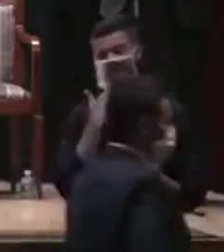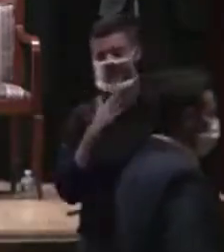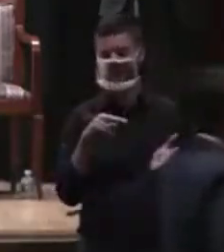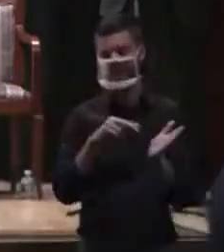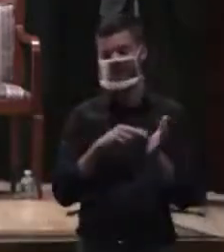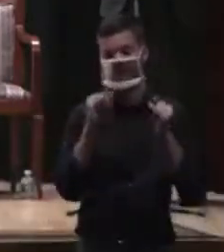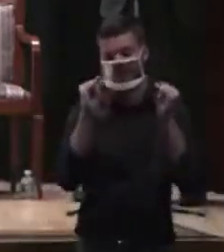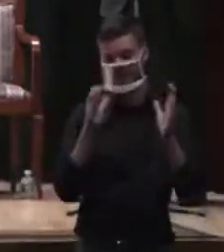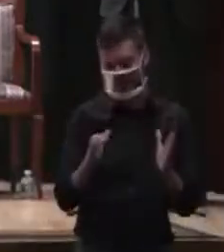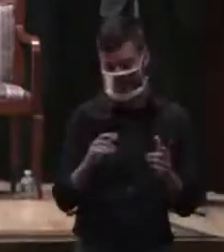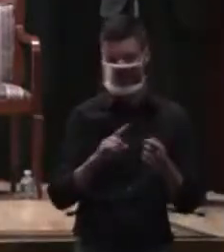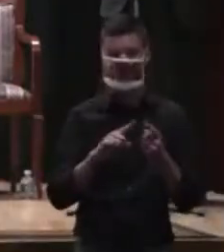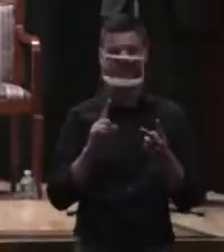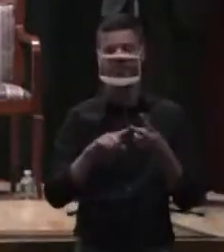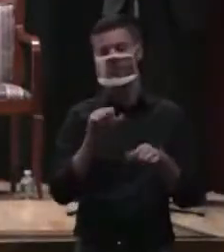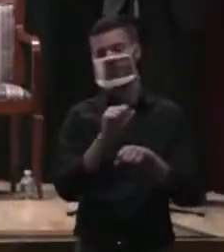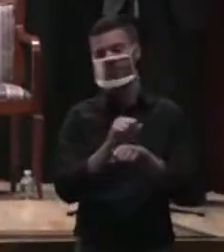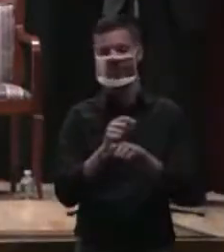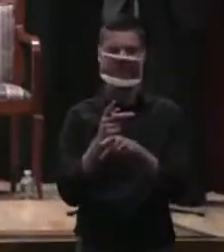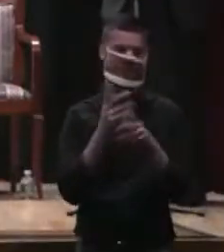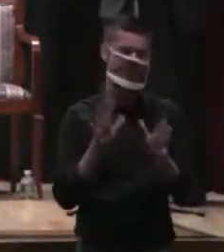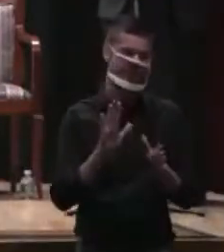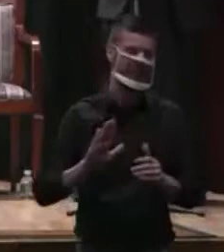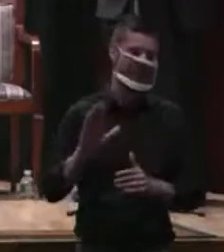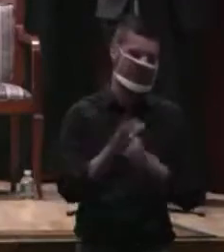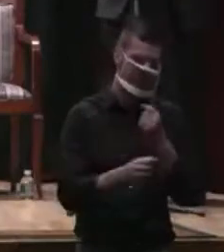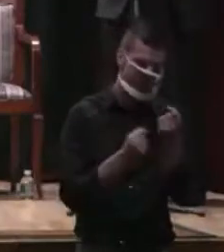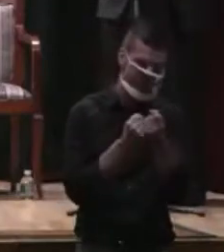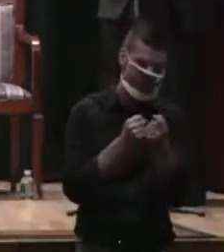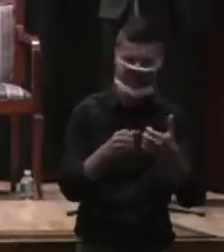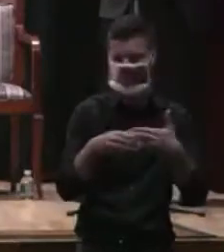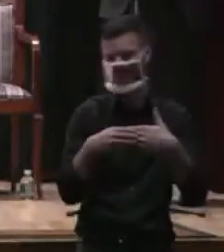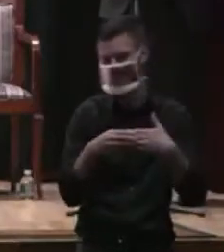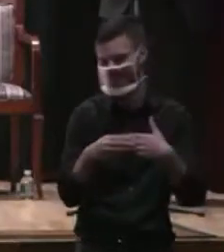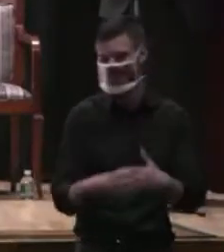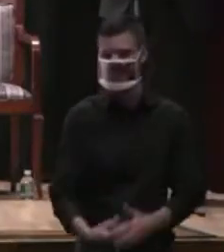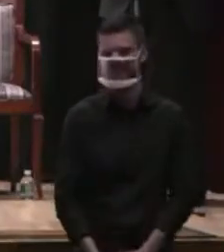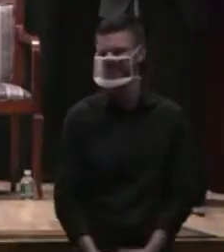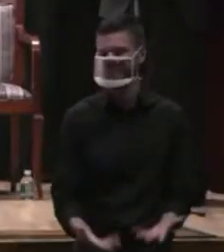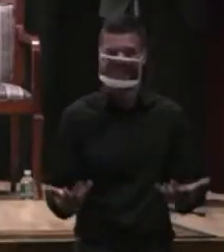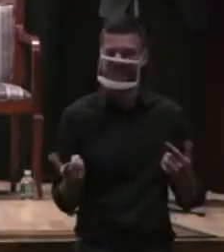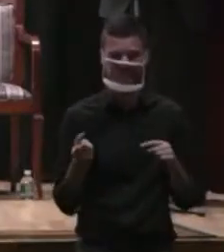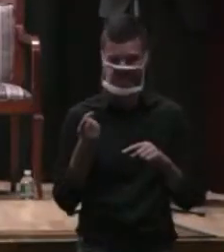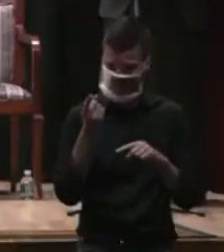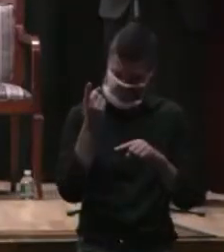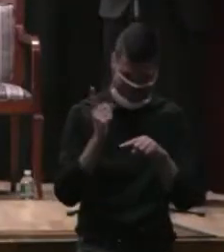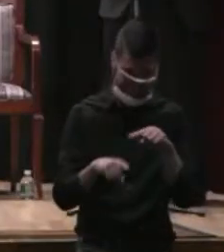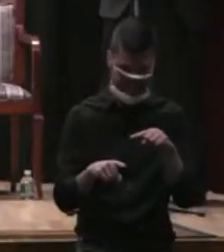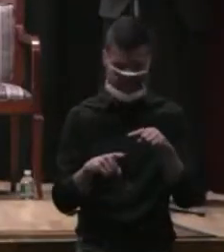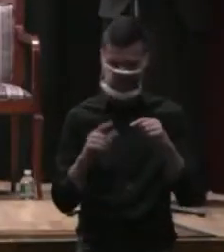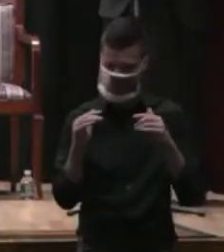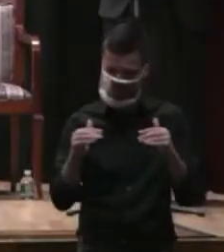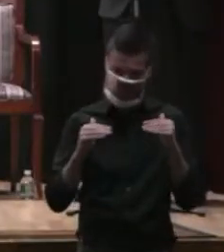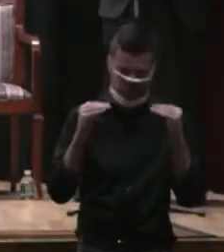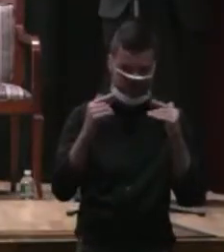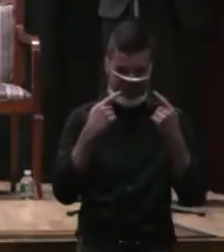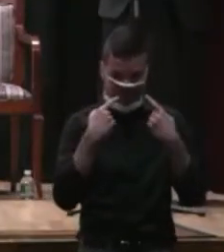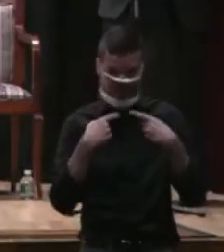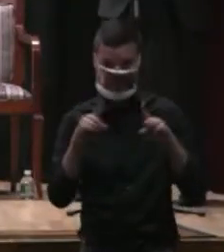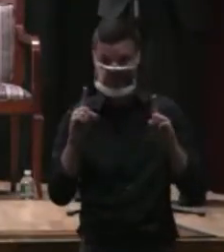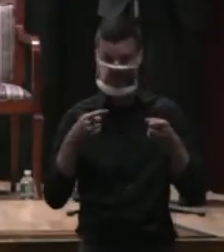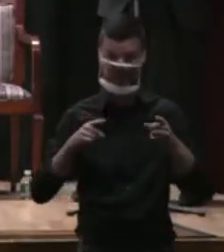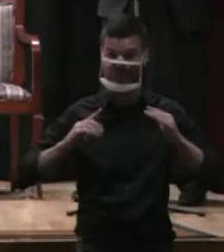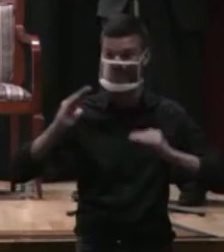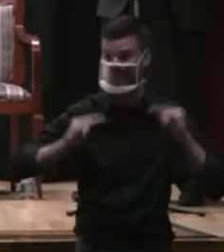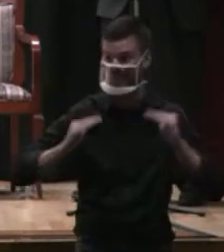as well as her work supervisors for their support and flexibility. She could not have achieved her high level of success while balancing